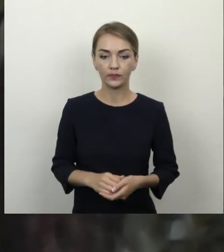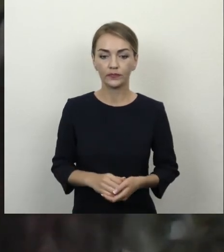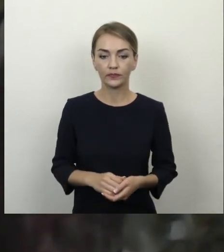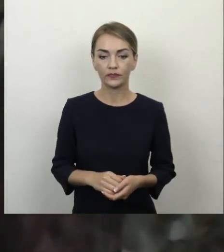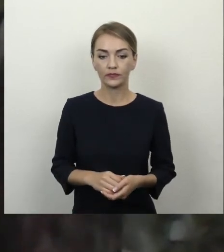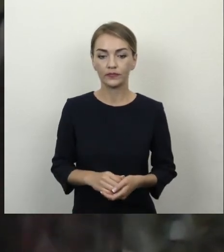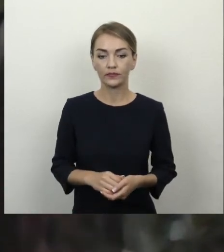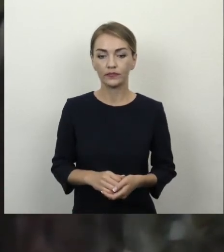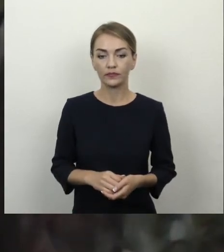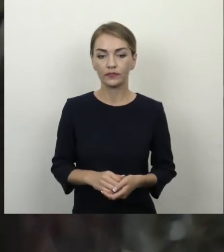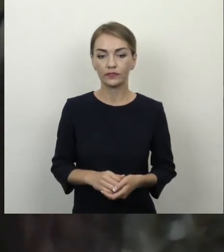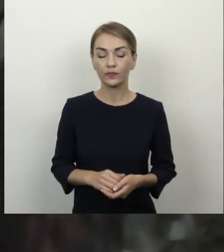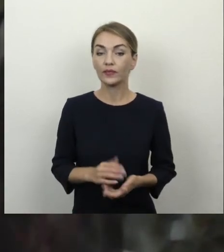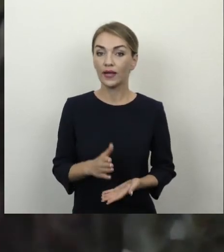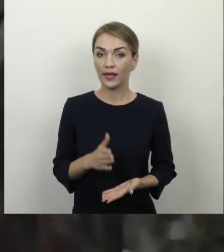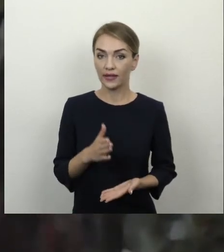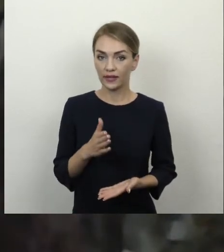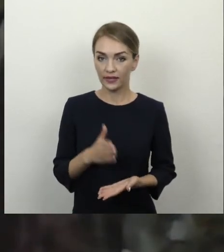best effective